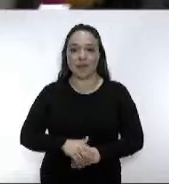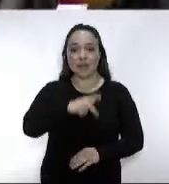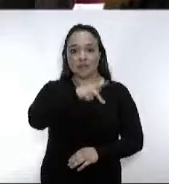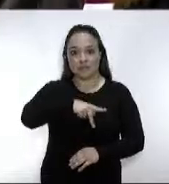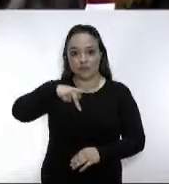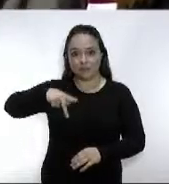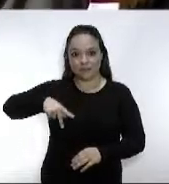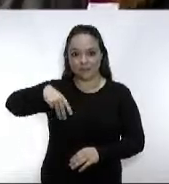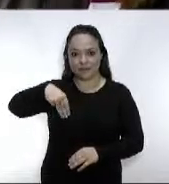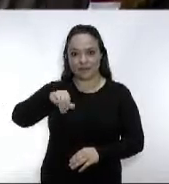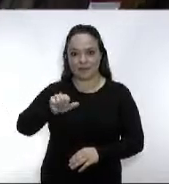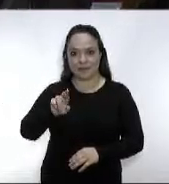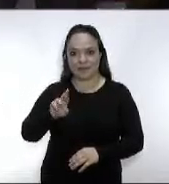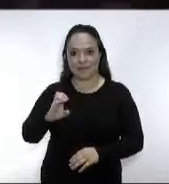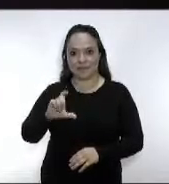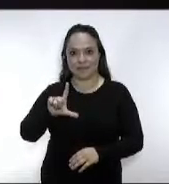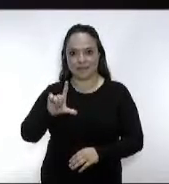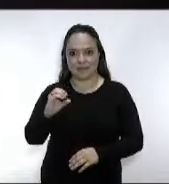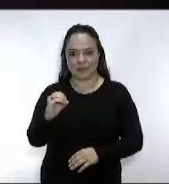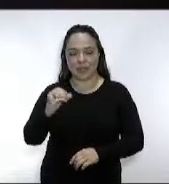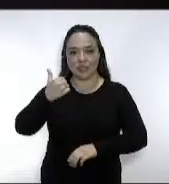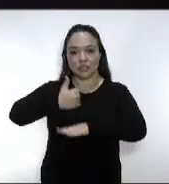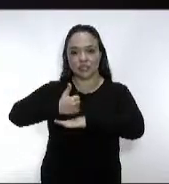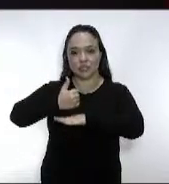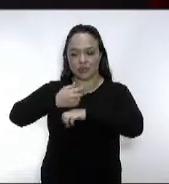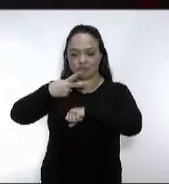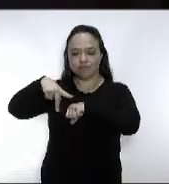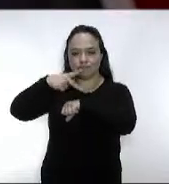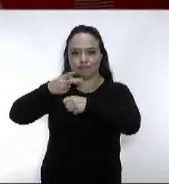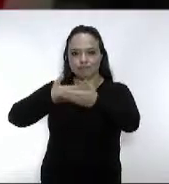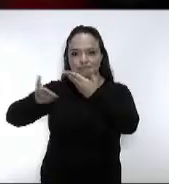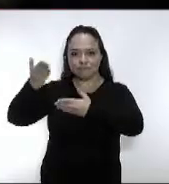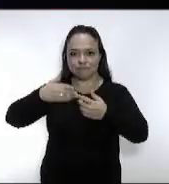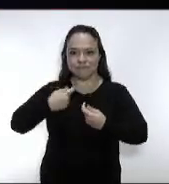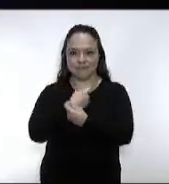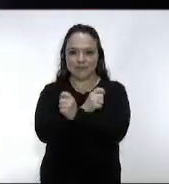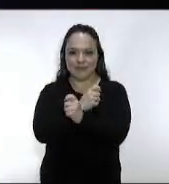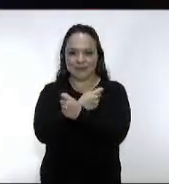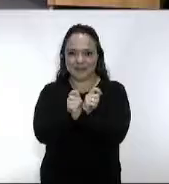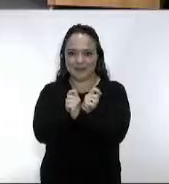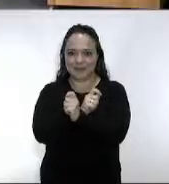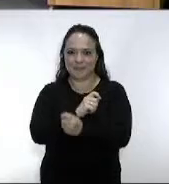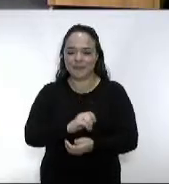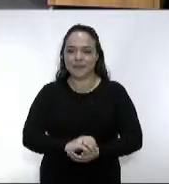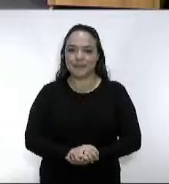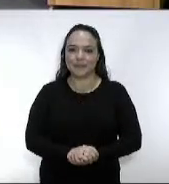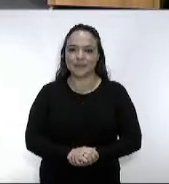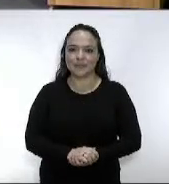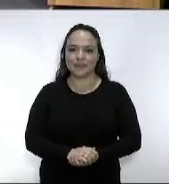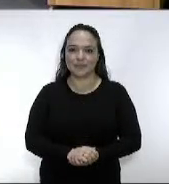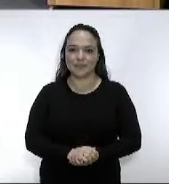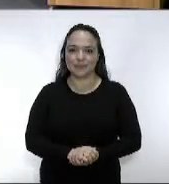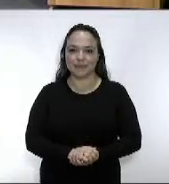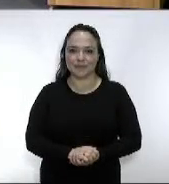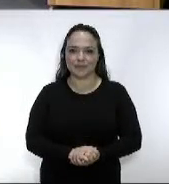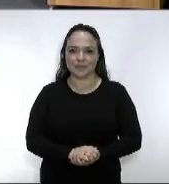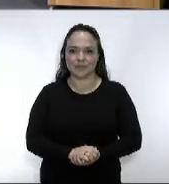And Professor Marcelo Távora Mira, Director of Internationalization of PUC-Paraná.